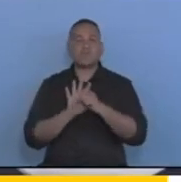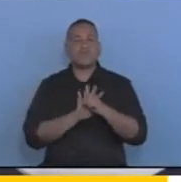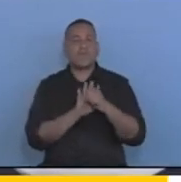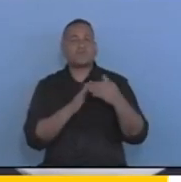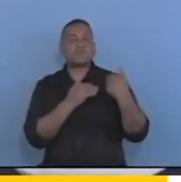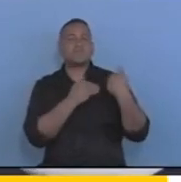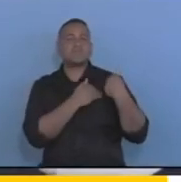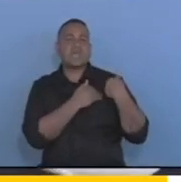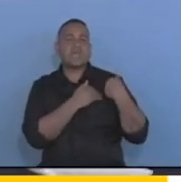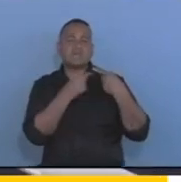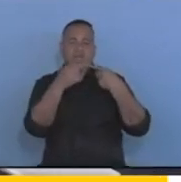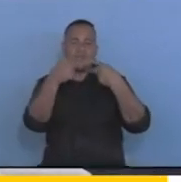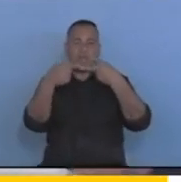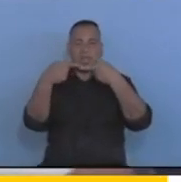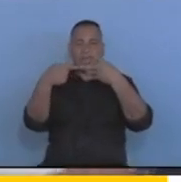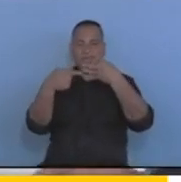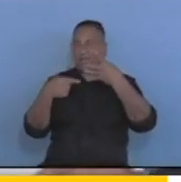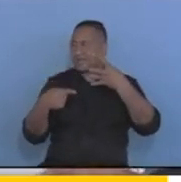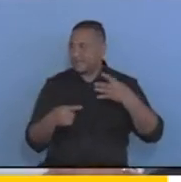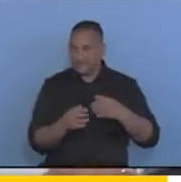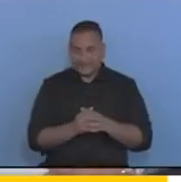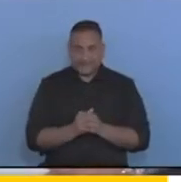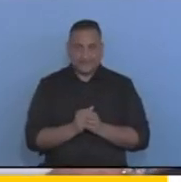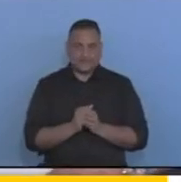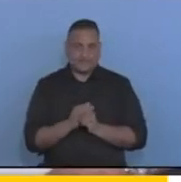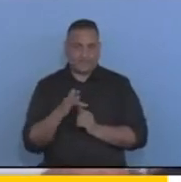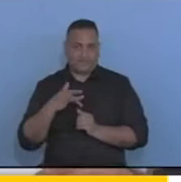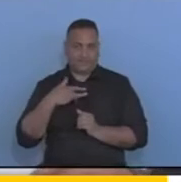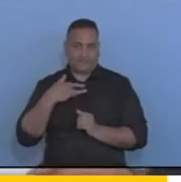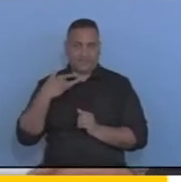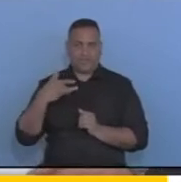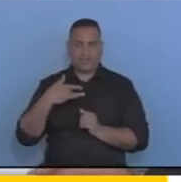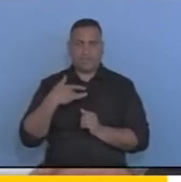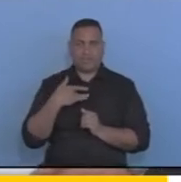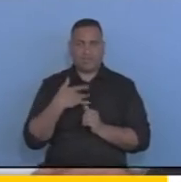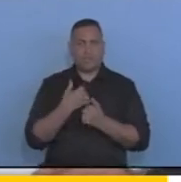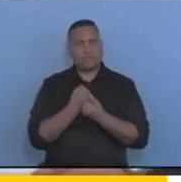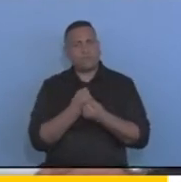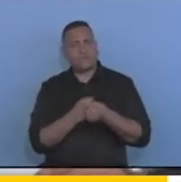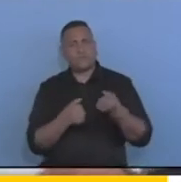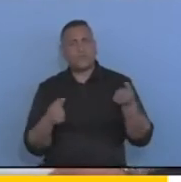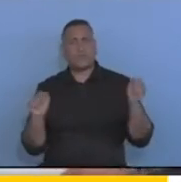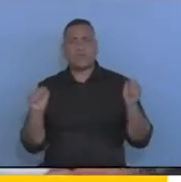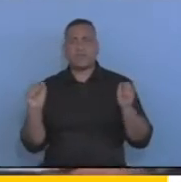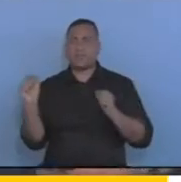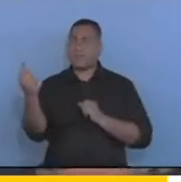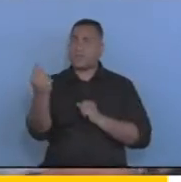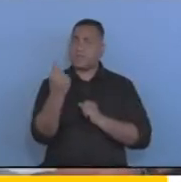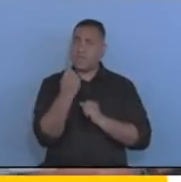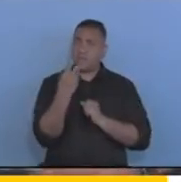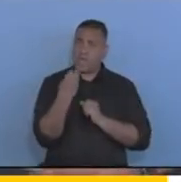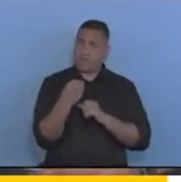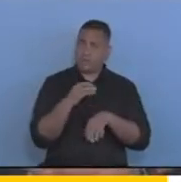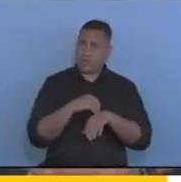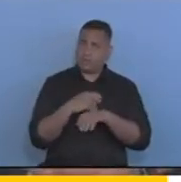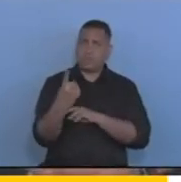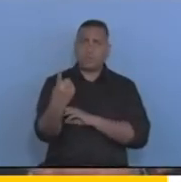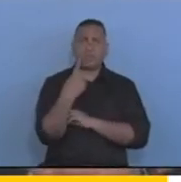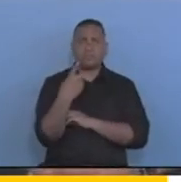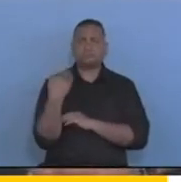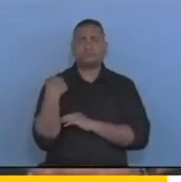Okay. And to make them free to come to us if there's any problems when it comes to the